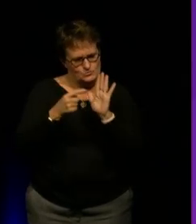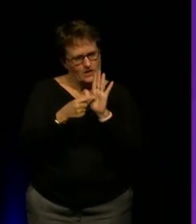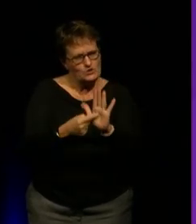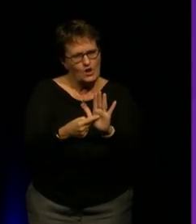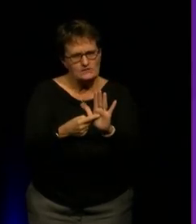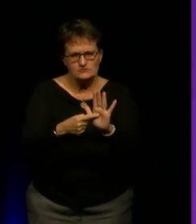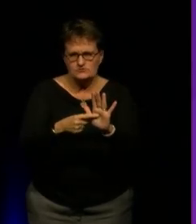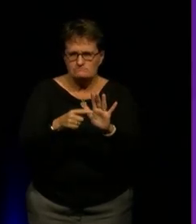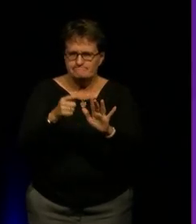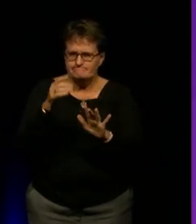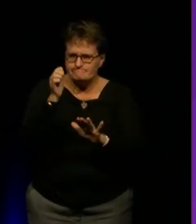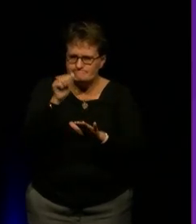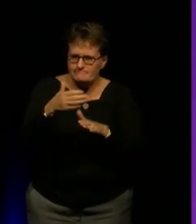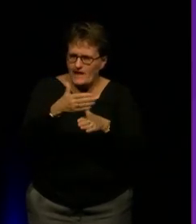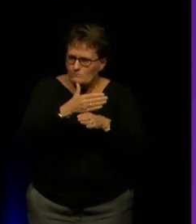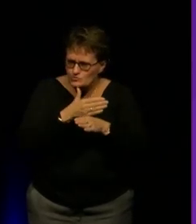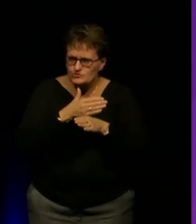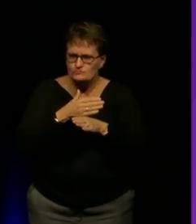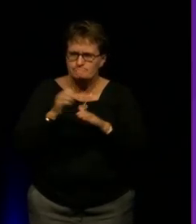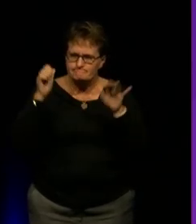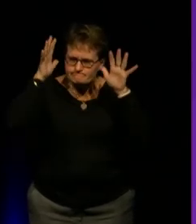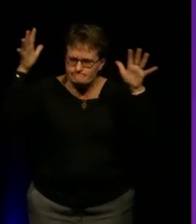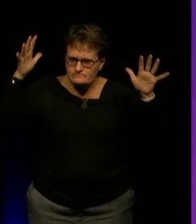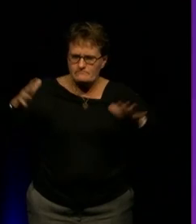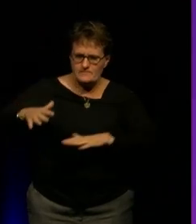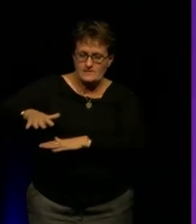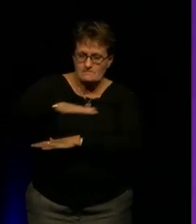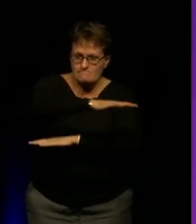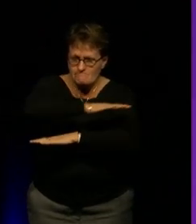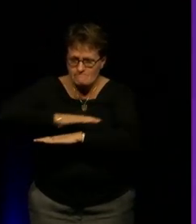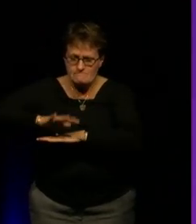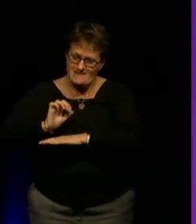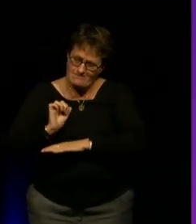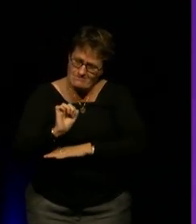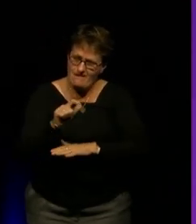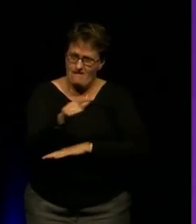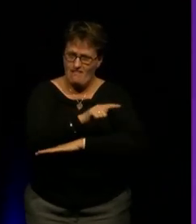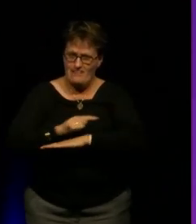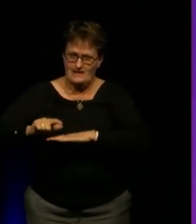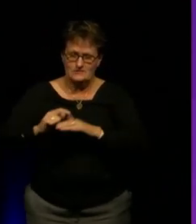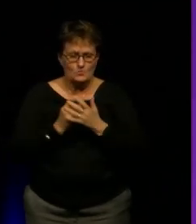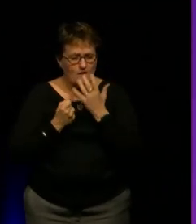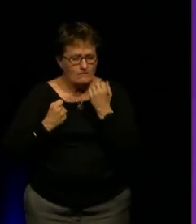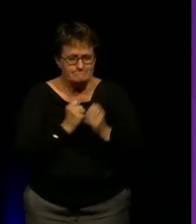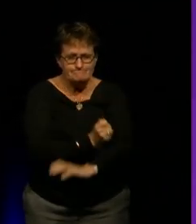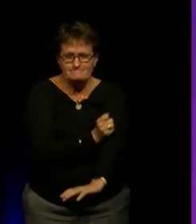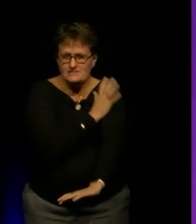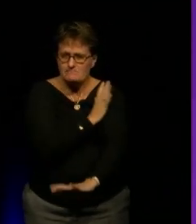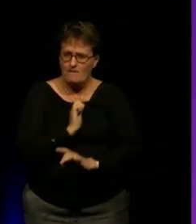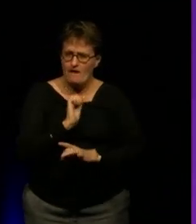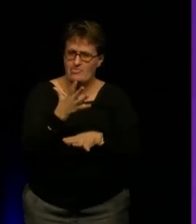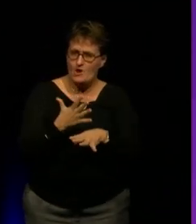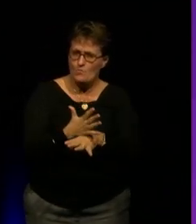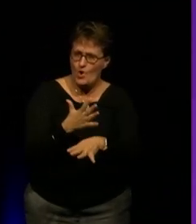continuing connection to land and as custodians of stories for millennia. We are inspired by this tradition in our work to share